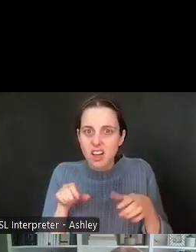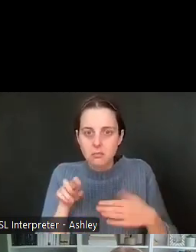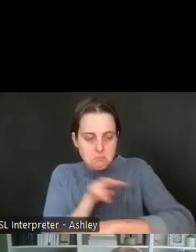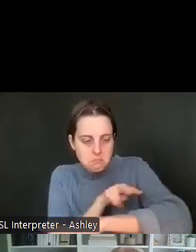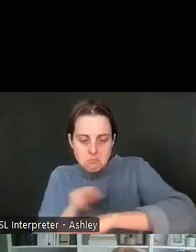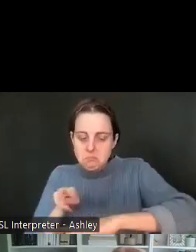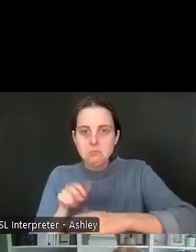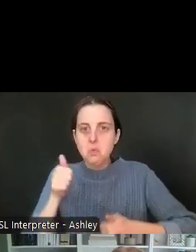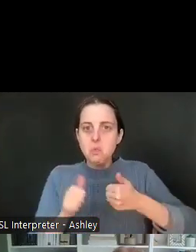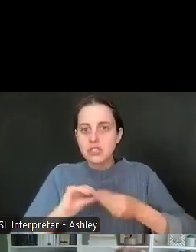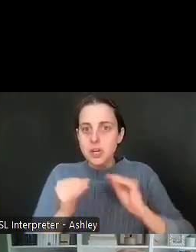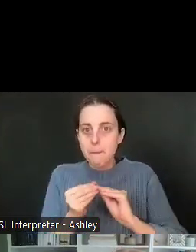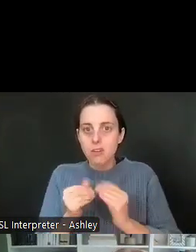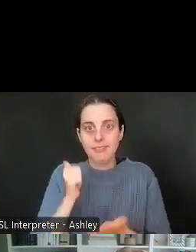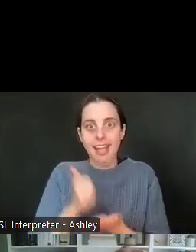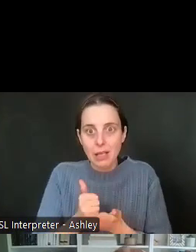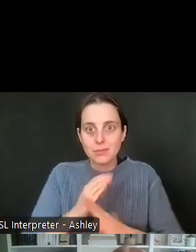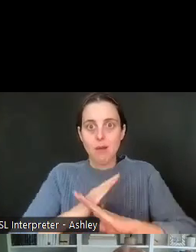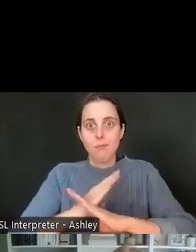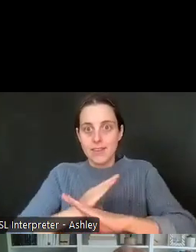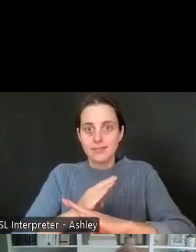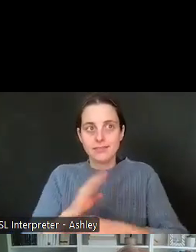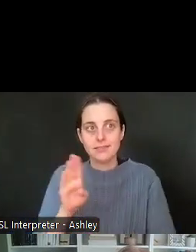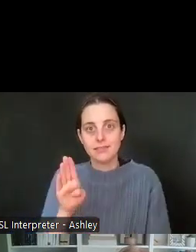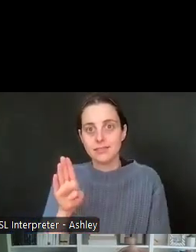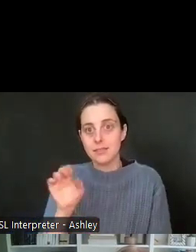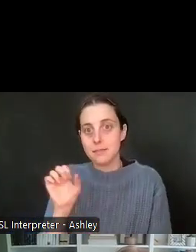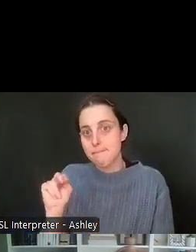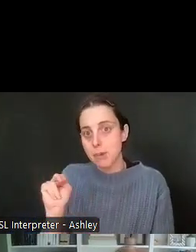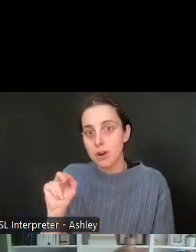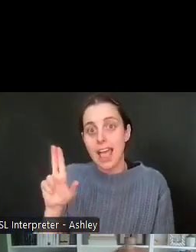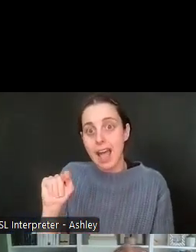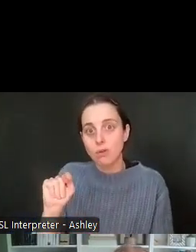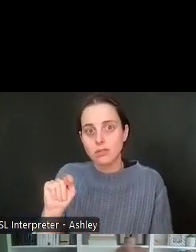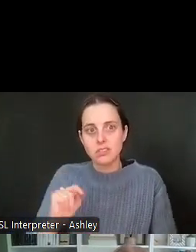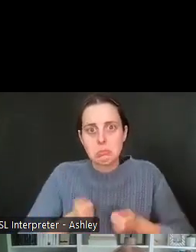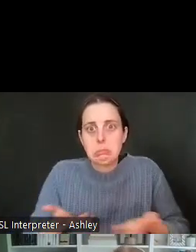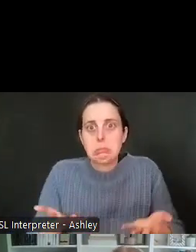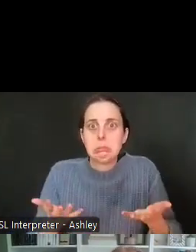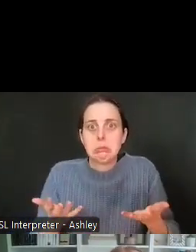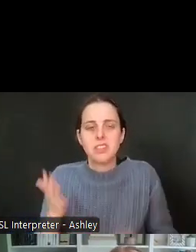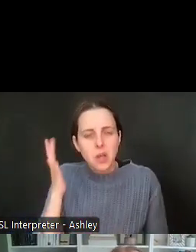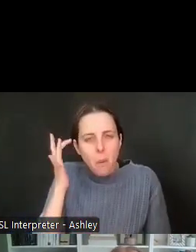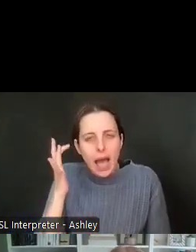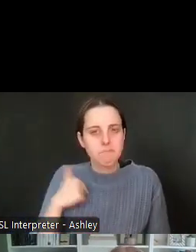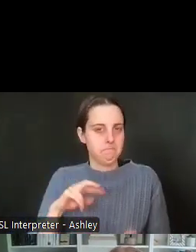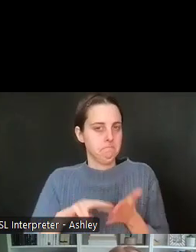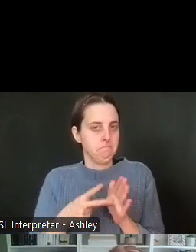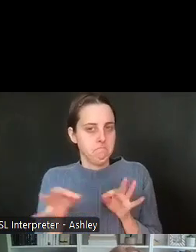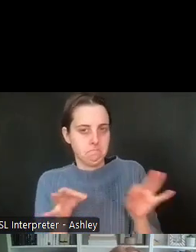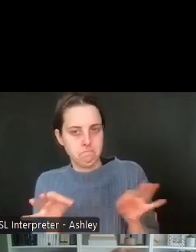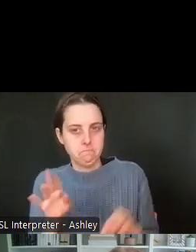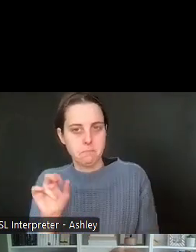of preventing burnout? And it's because, according to the World Health Organization, burnout is what happens when we